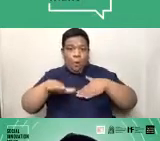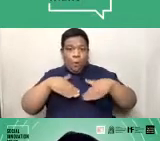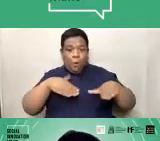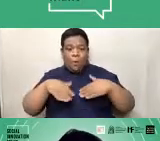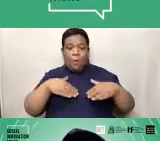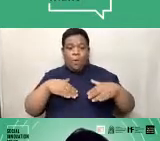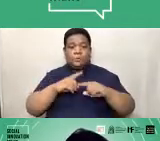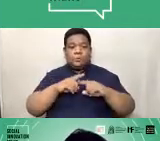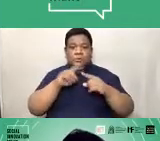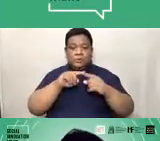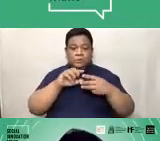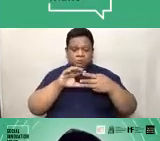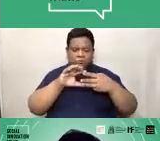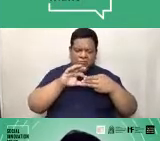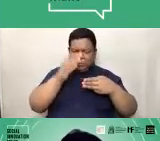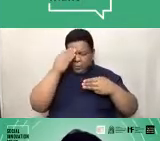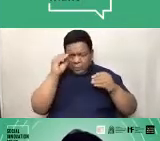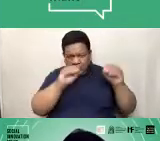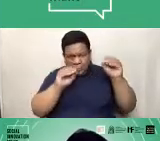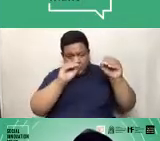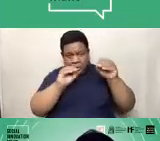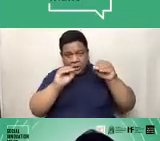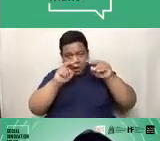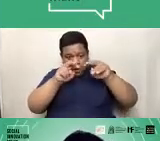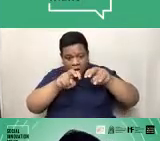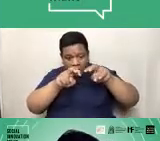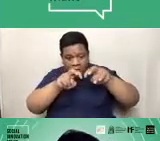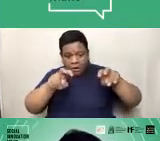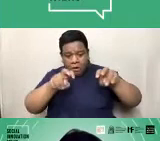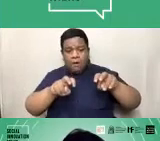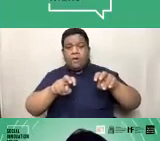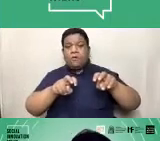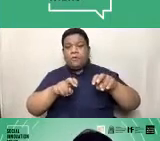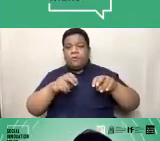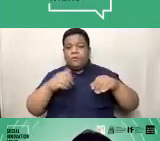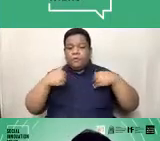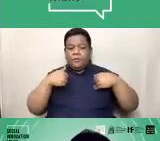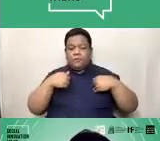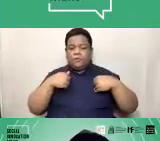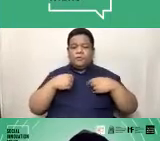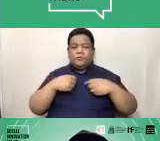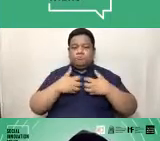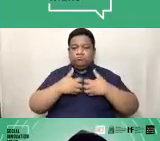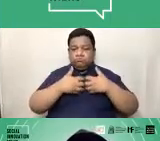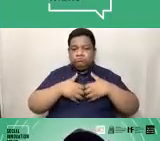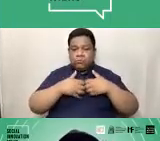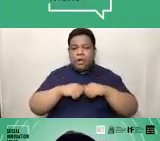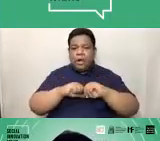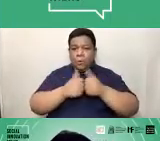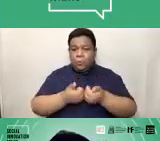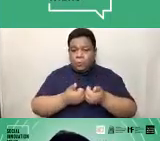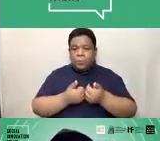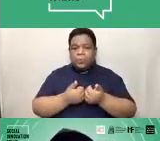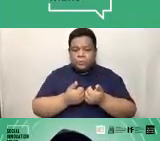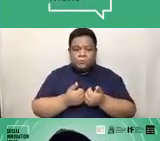all these parts that we're not sure. But when you break it down to, a sliding linear joint or a motor rotating this way, you'll start to